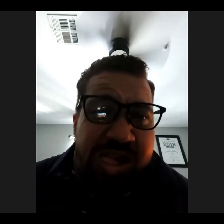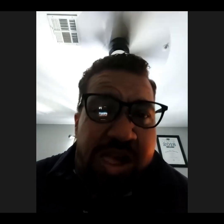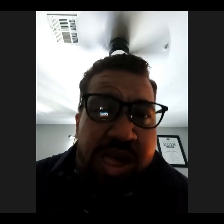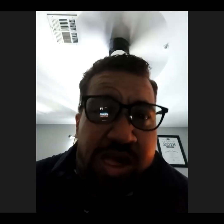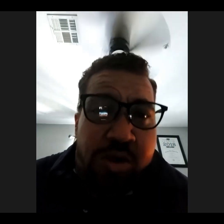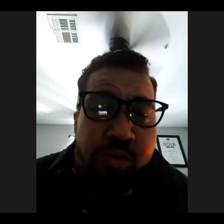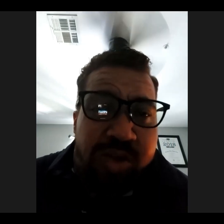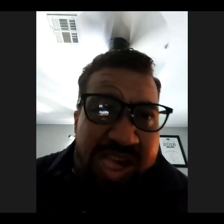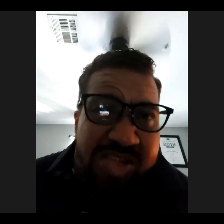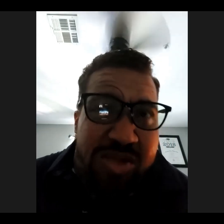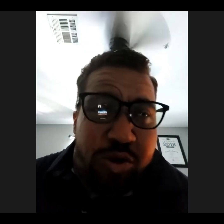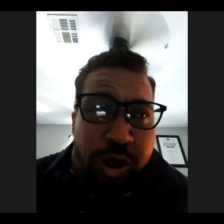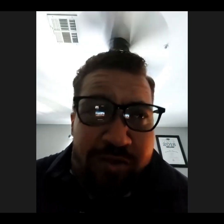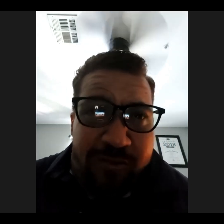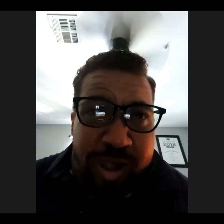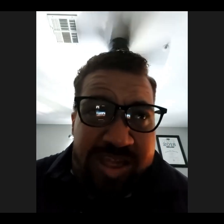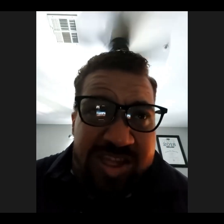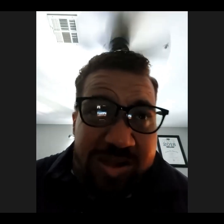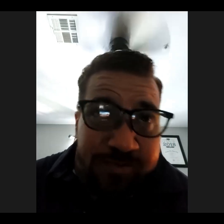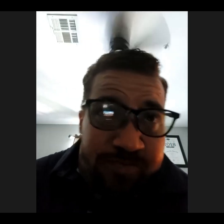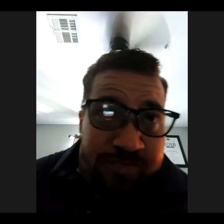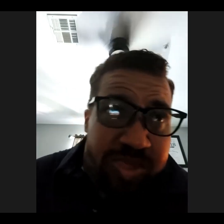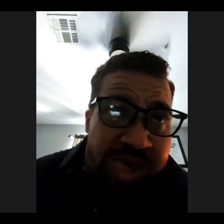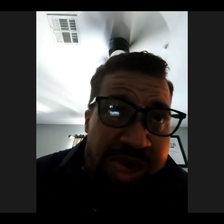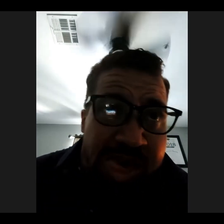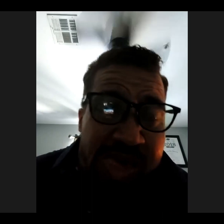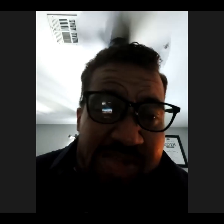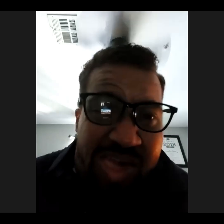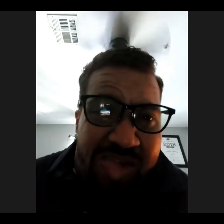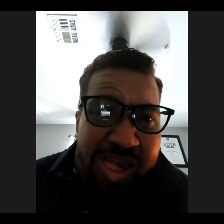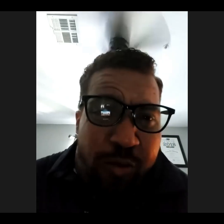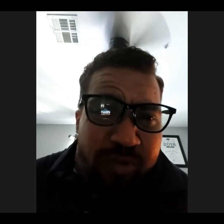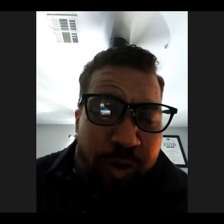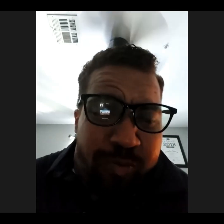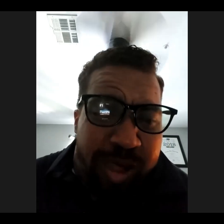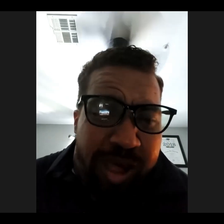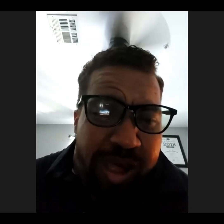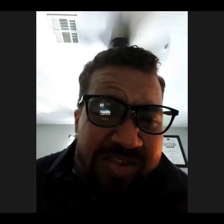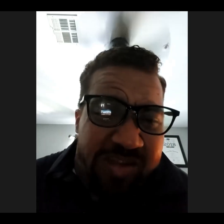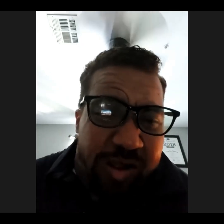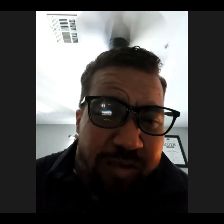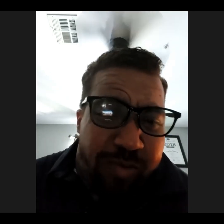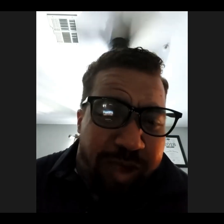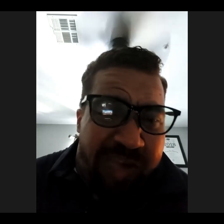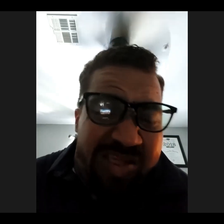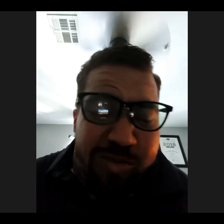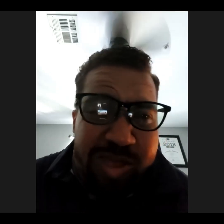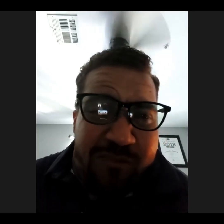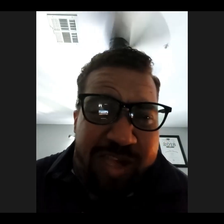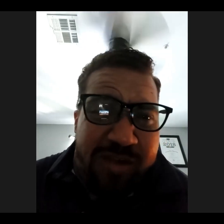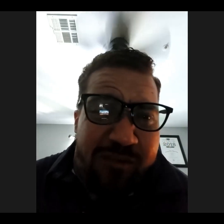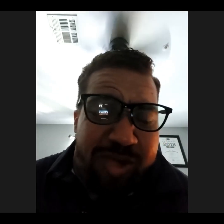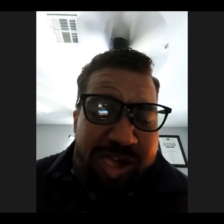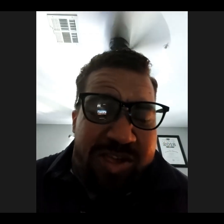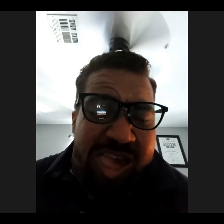disability related conference, and that like helped to open my eyes about like the